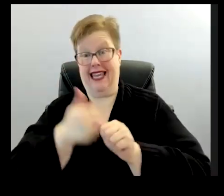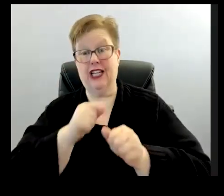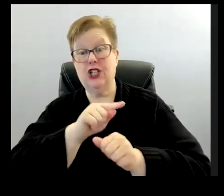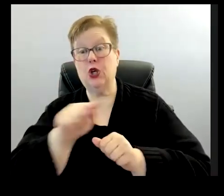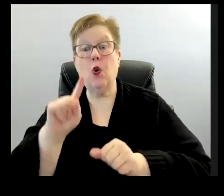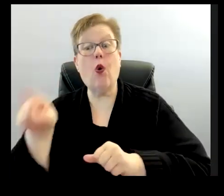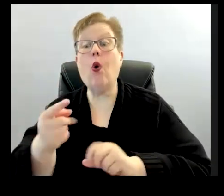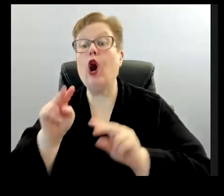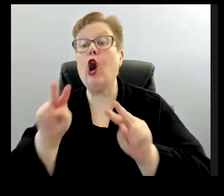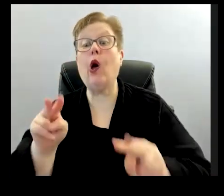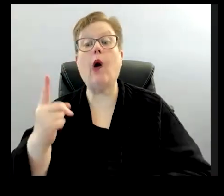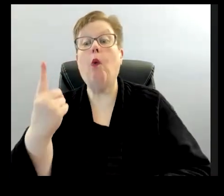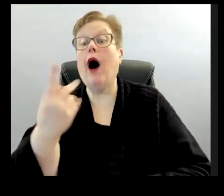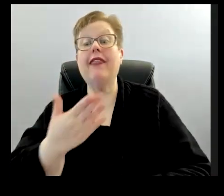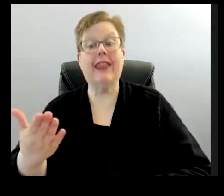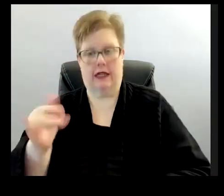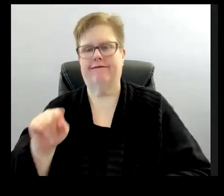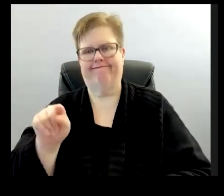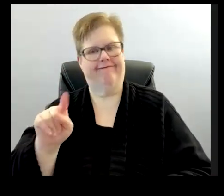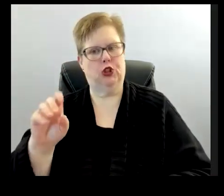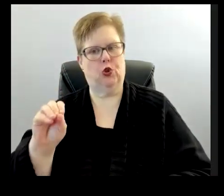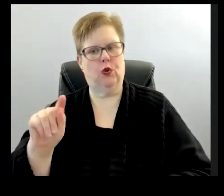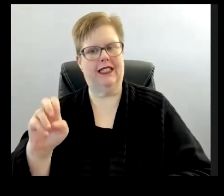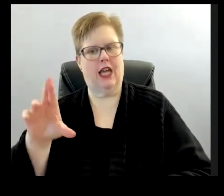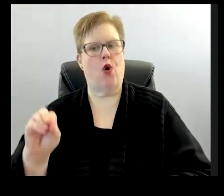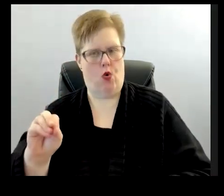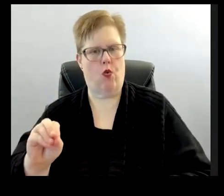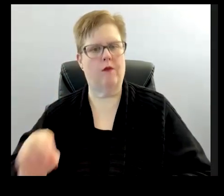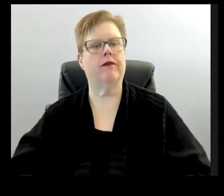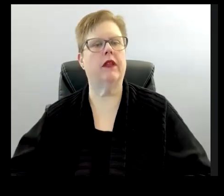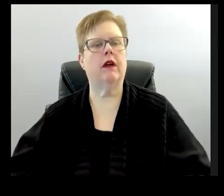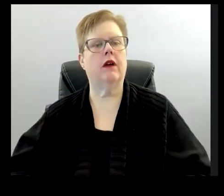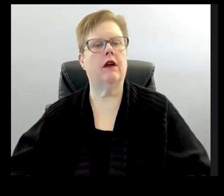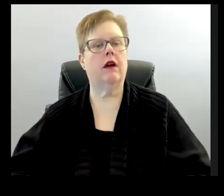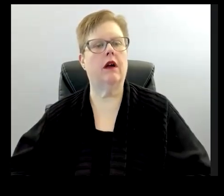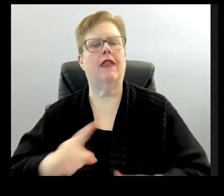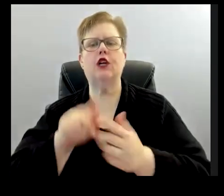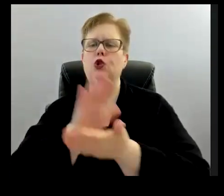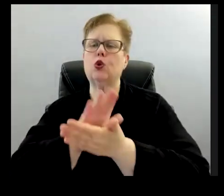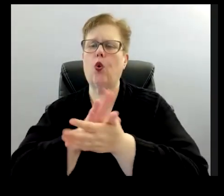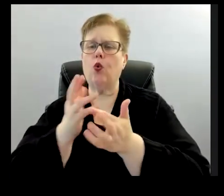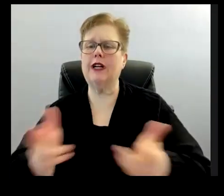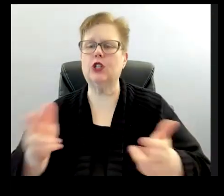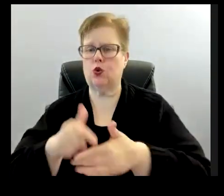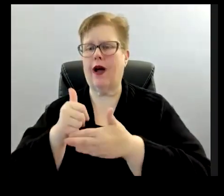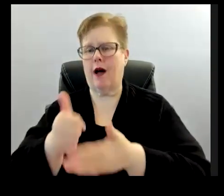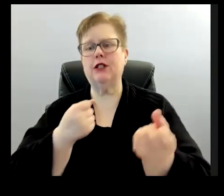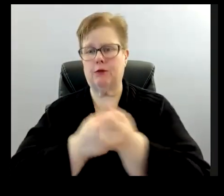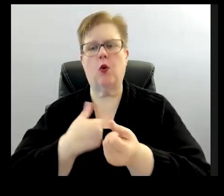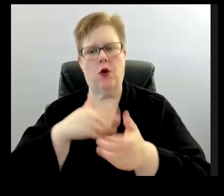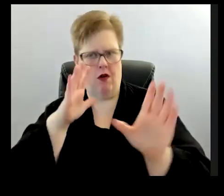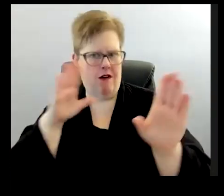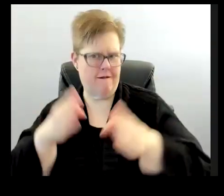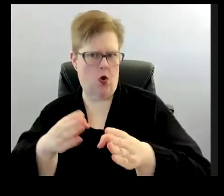only look at one thing right now, it would be Zotero. And then school resources that can help support you. We will be focusing on those